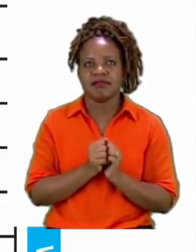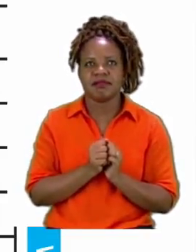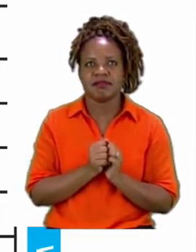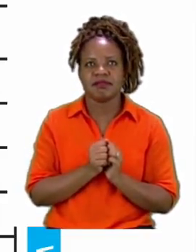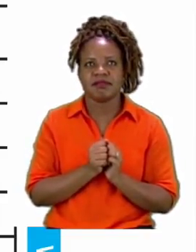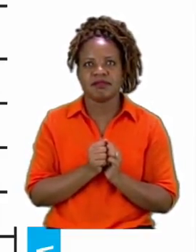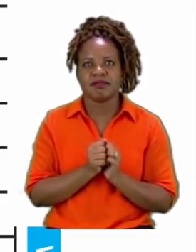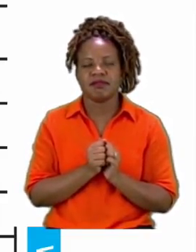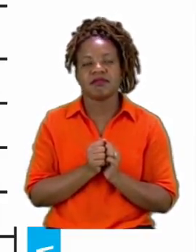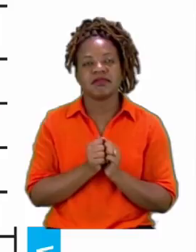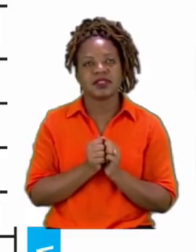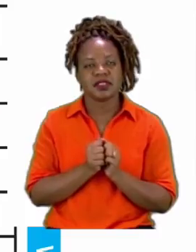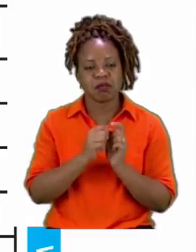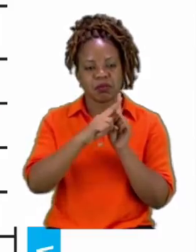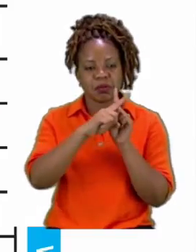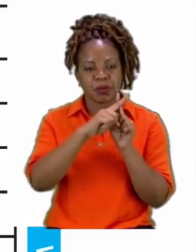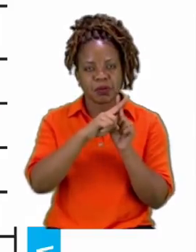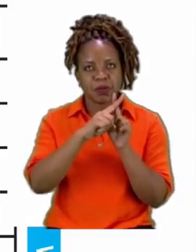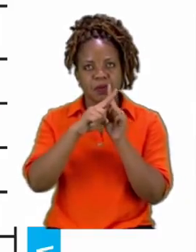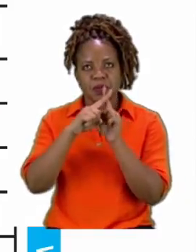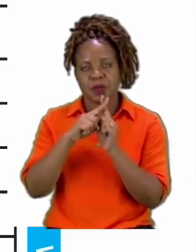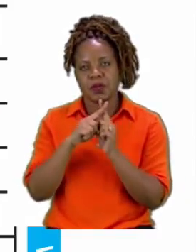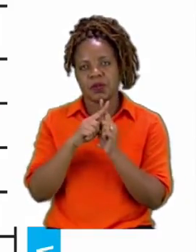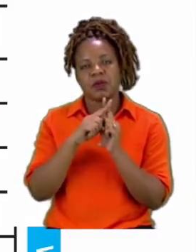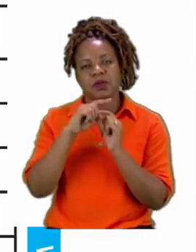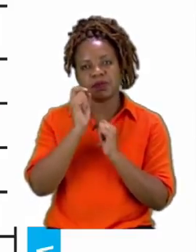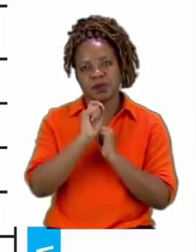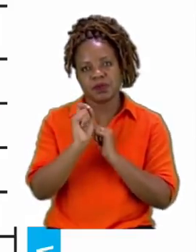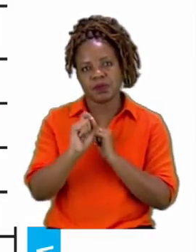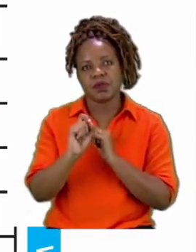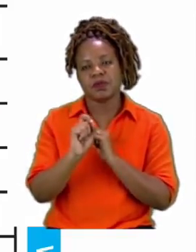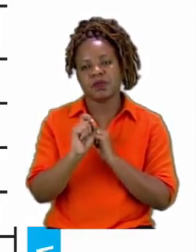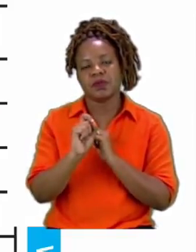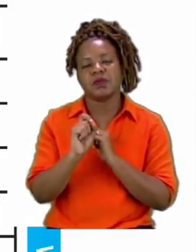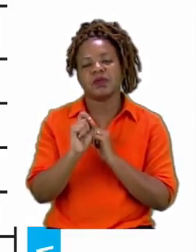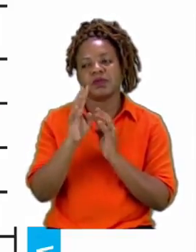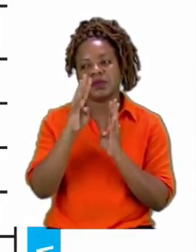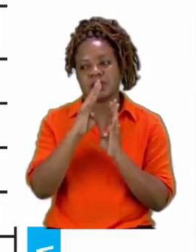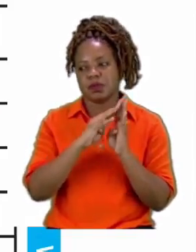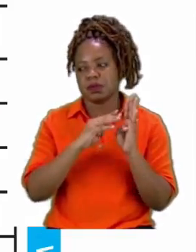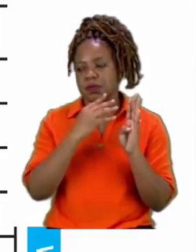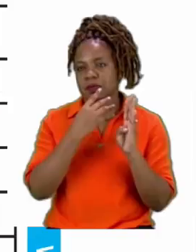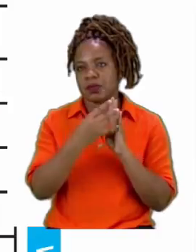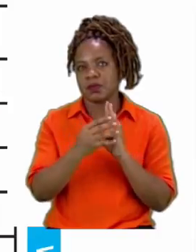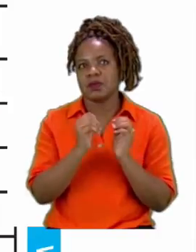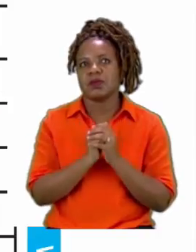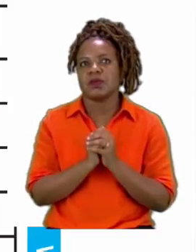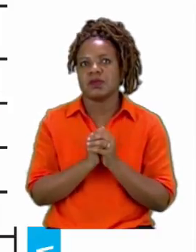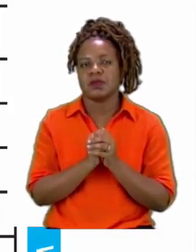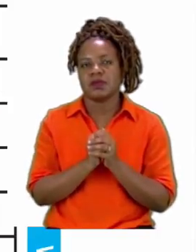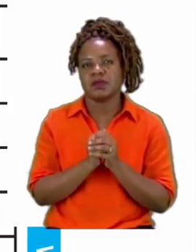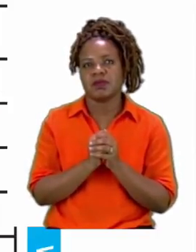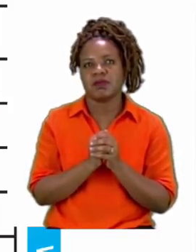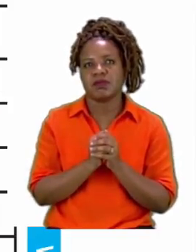a table. Now, how we are going to do this? We are going to try and do number 1, 2, and